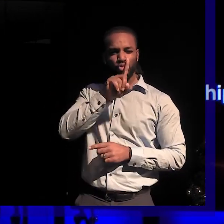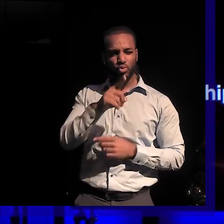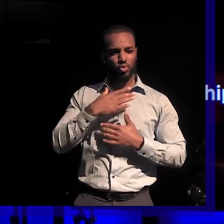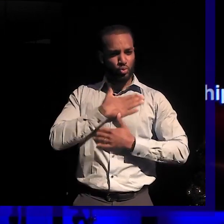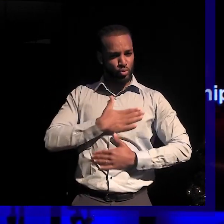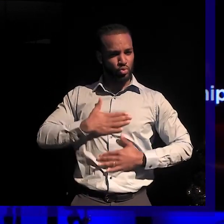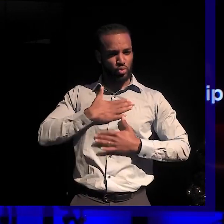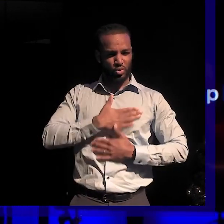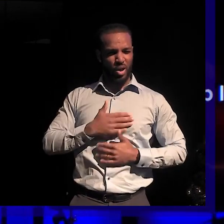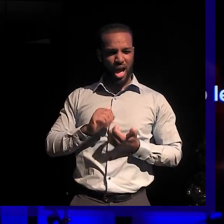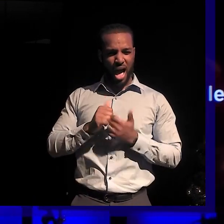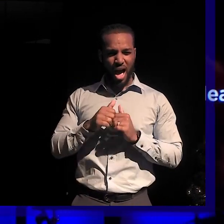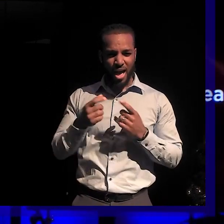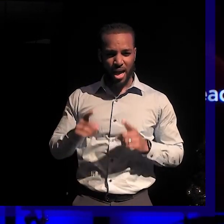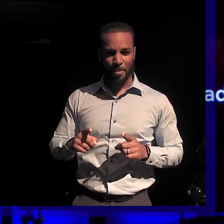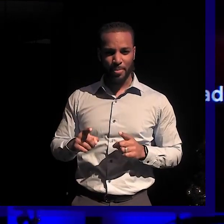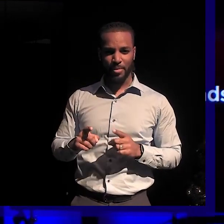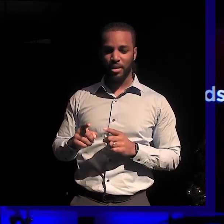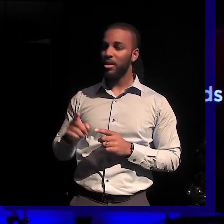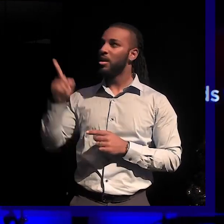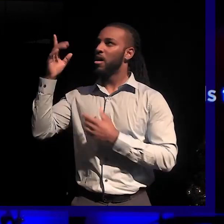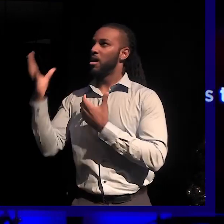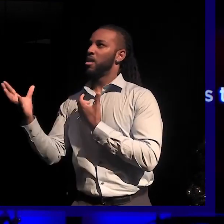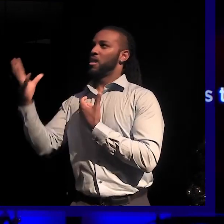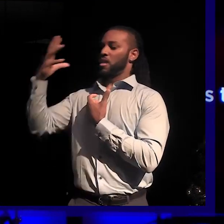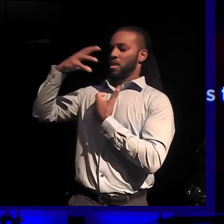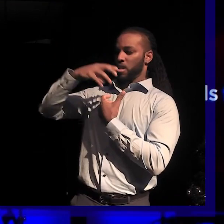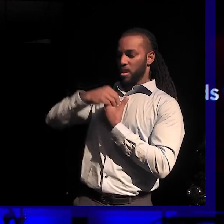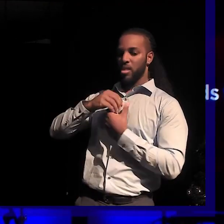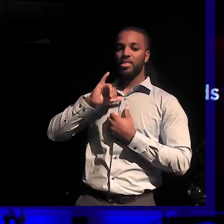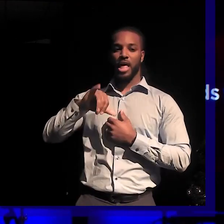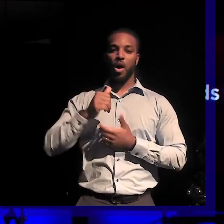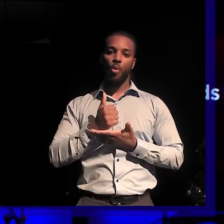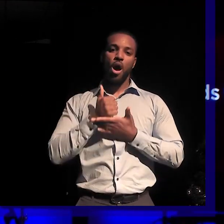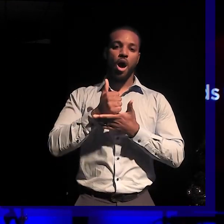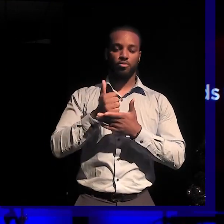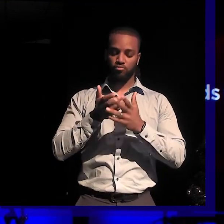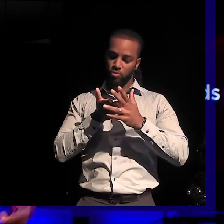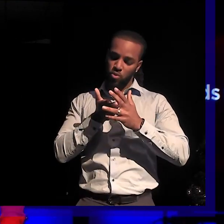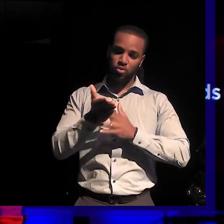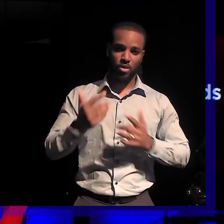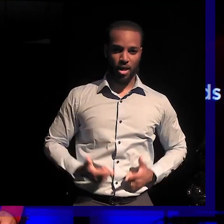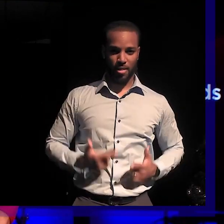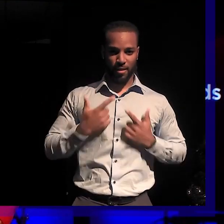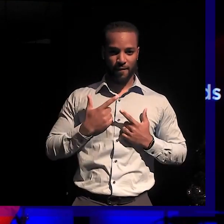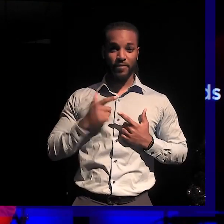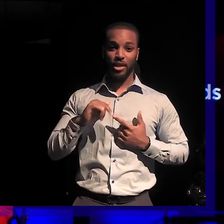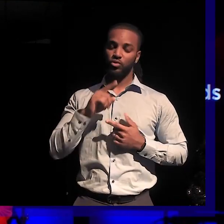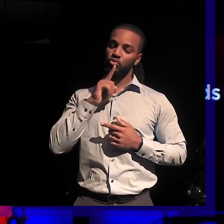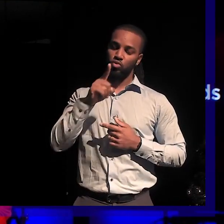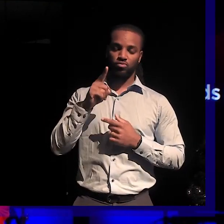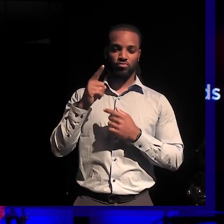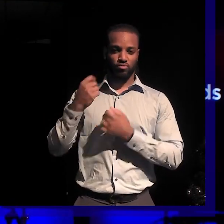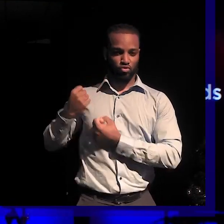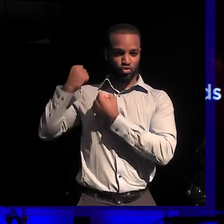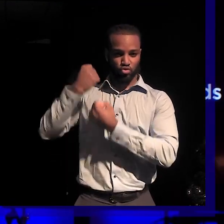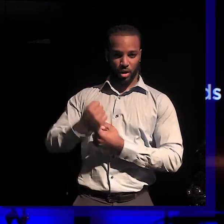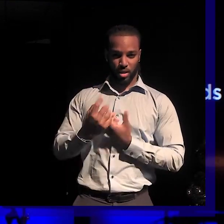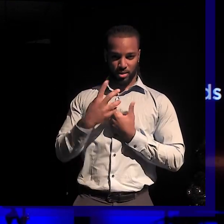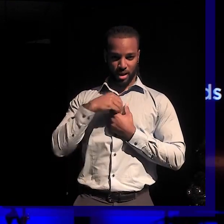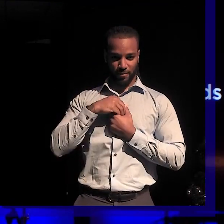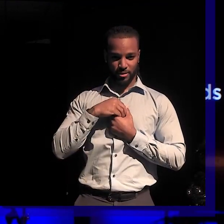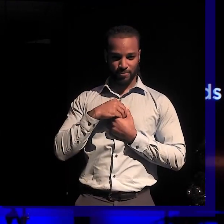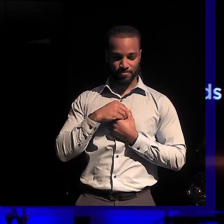that unspeakable true joy, is what will propel us through life. It is our strength. It's one of our superpowers.